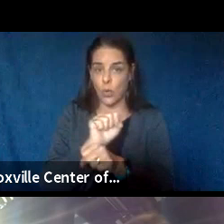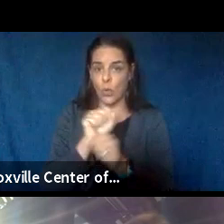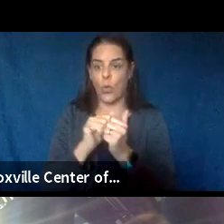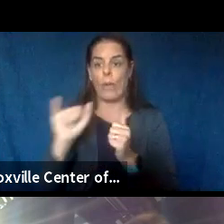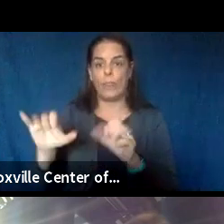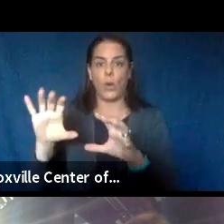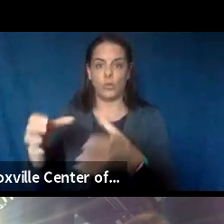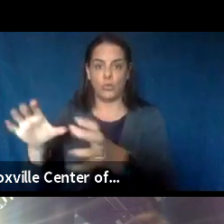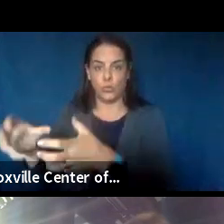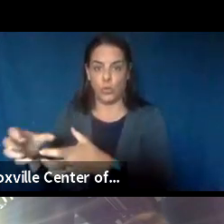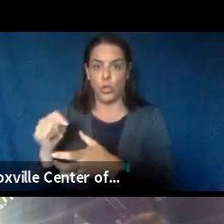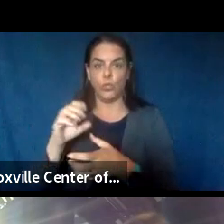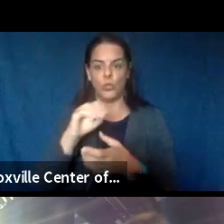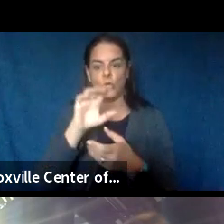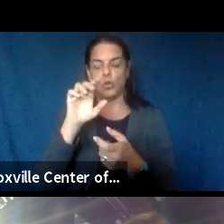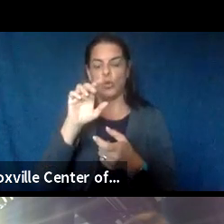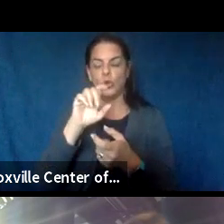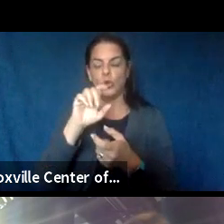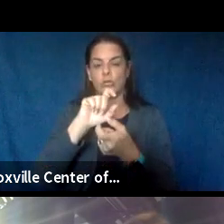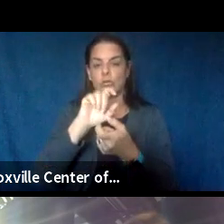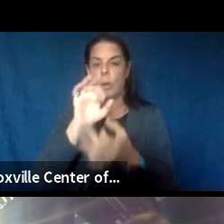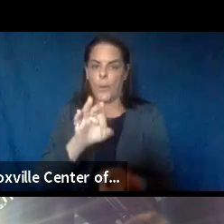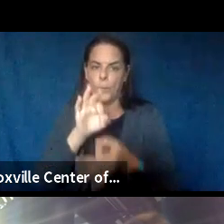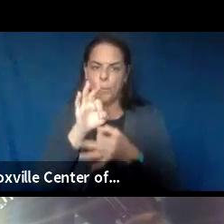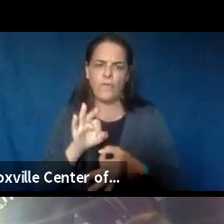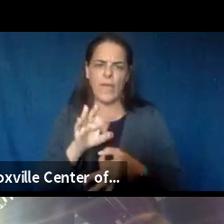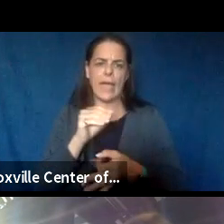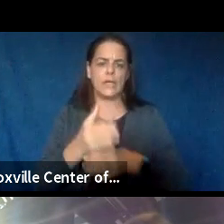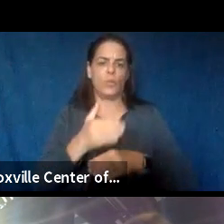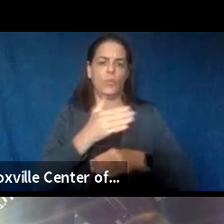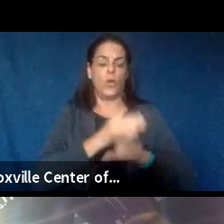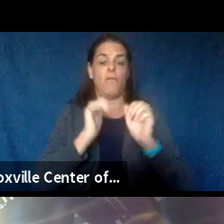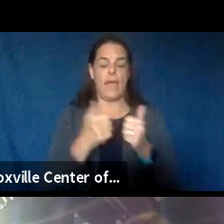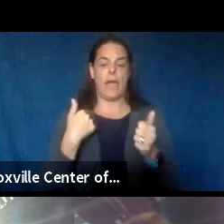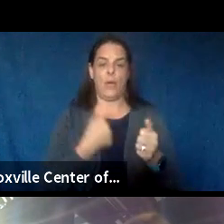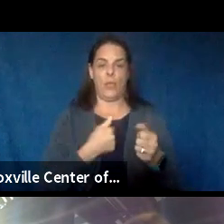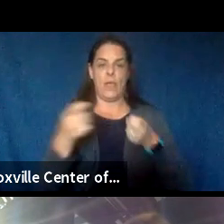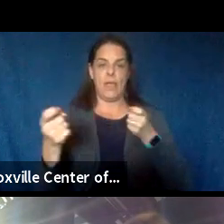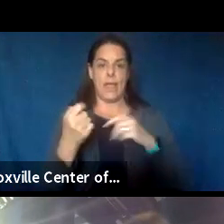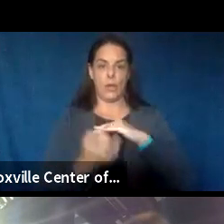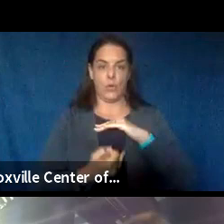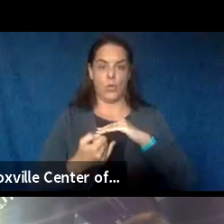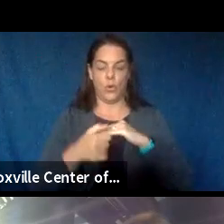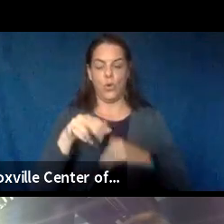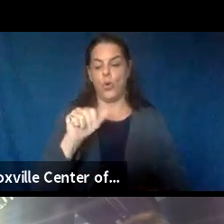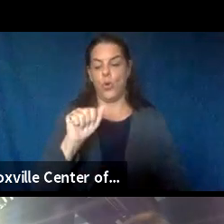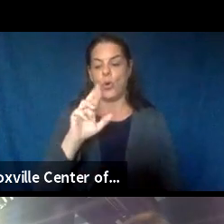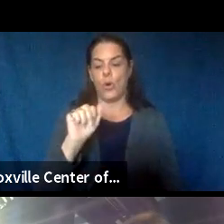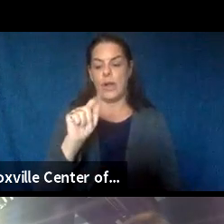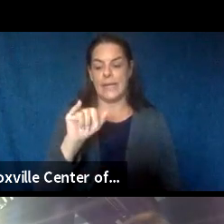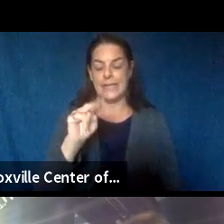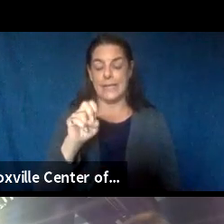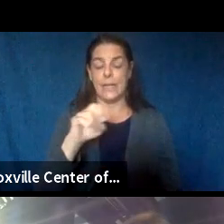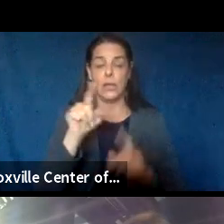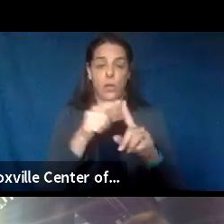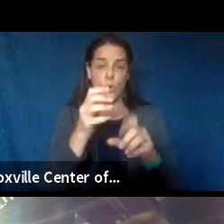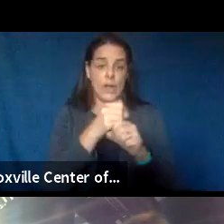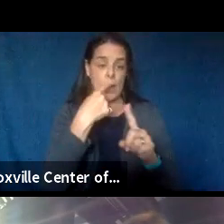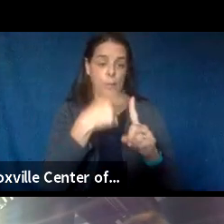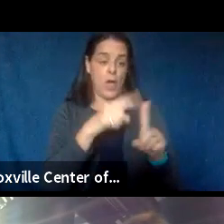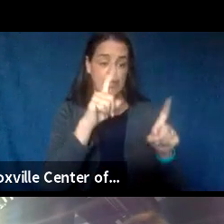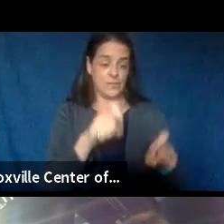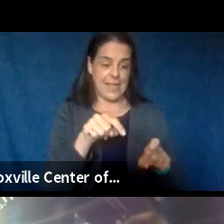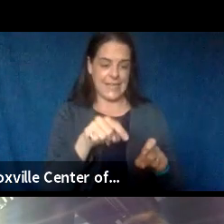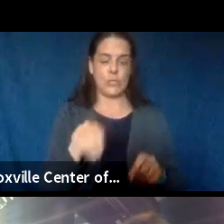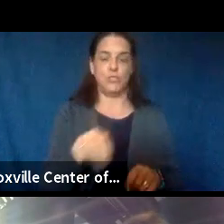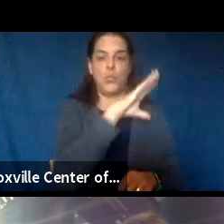to perfect, to improve how we handle quarantining. And once we get a positive test, the positive test moves out of